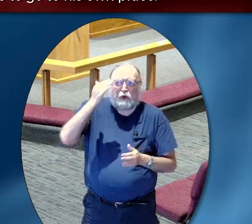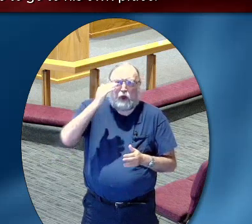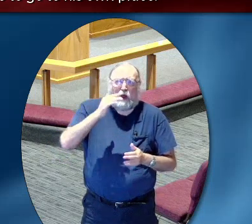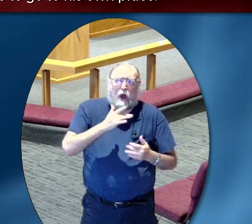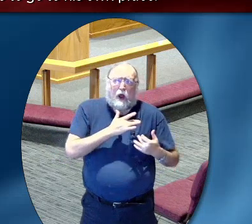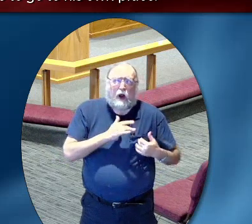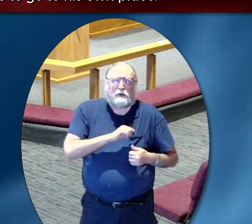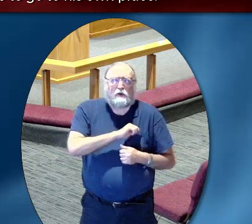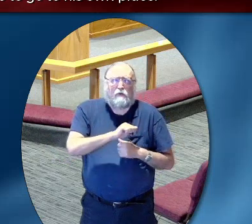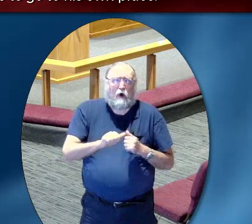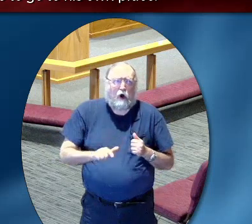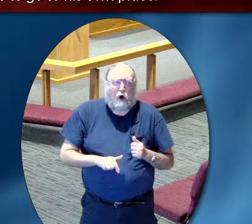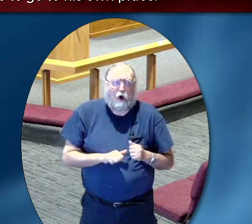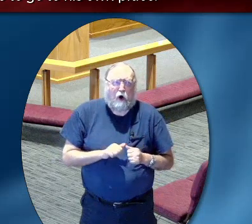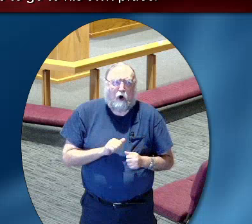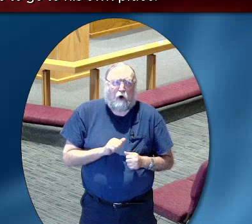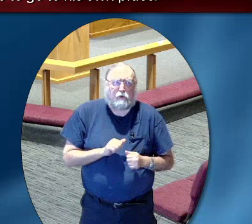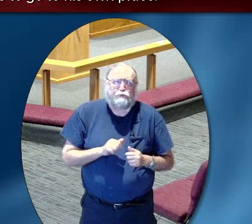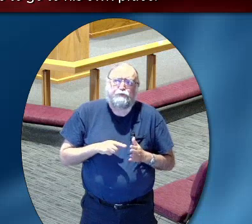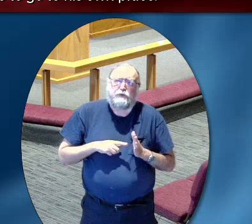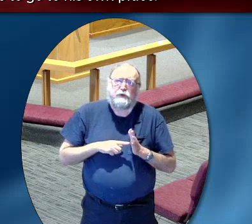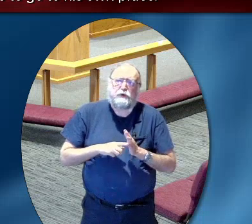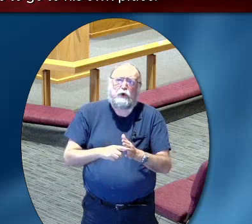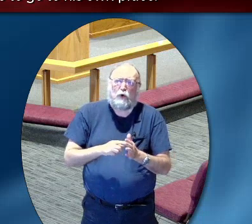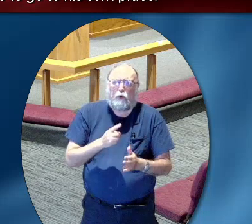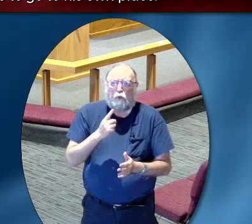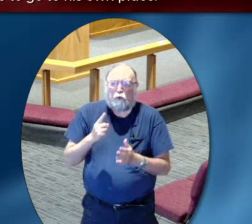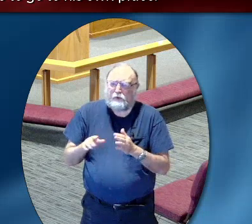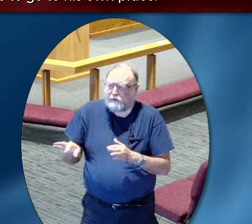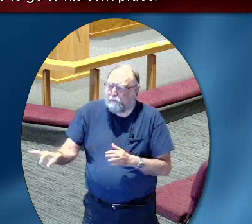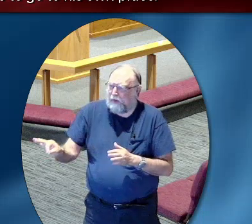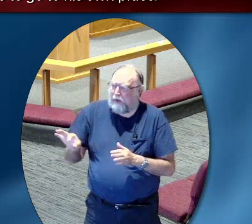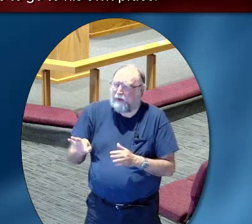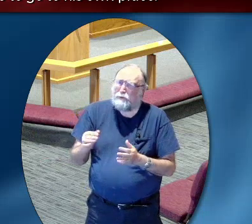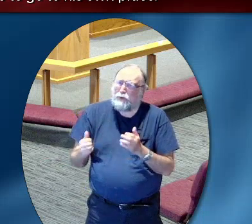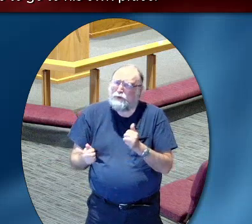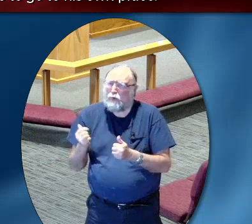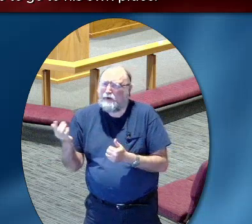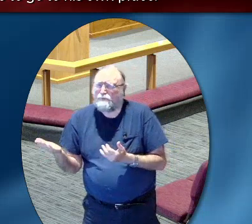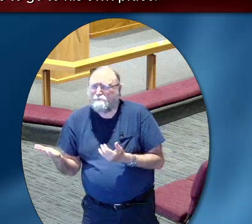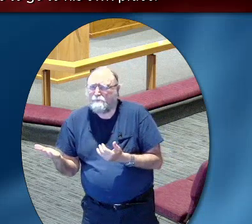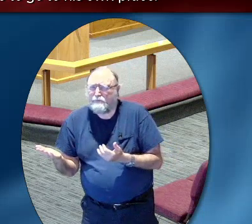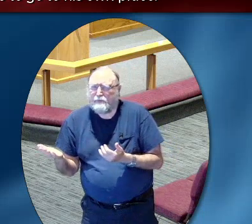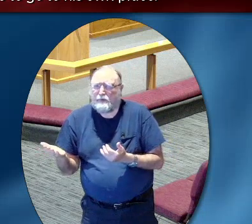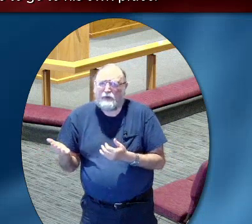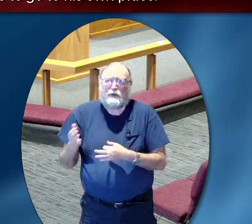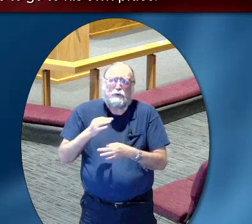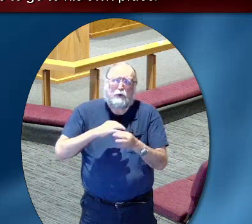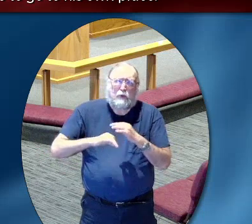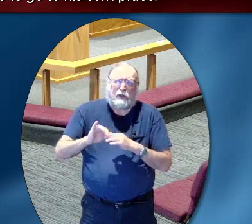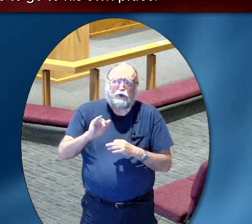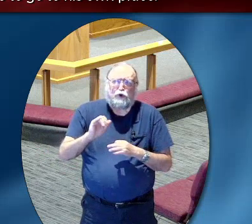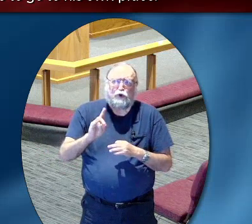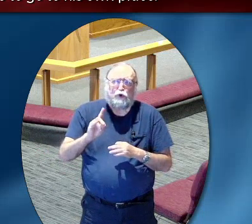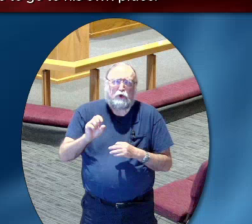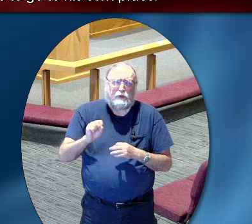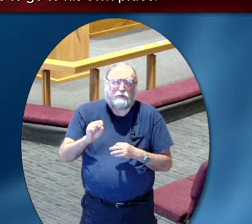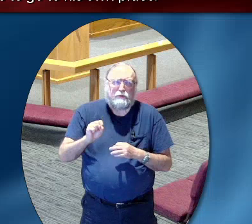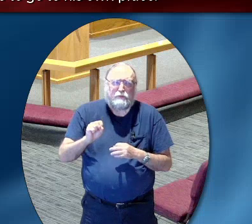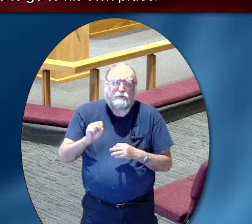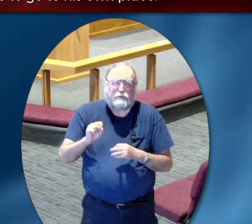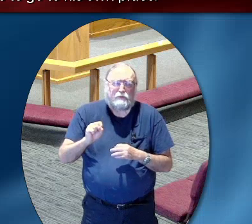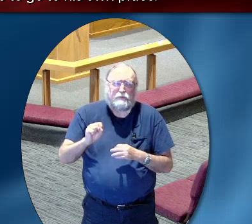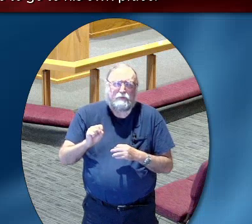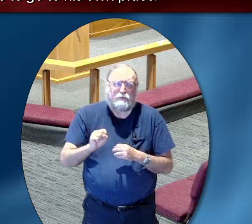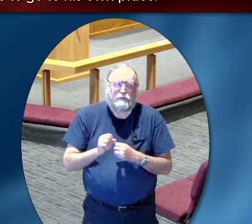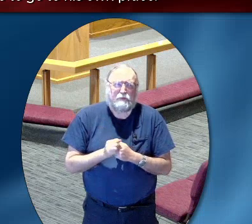the hearts of all, show which of these two you have chosen to take the place in this ministry and apostleship